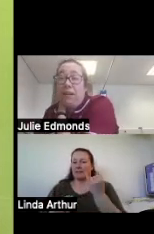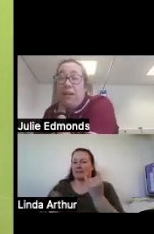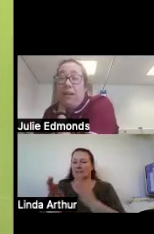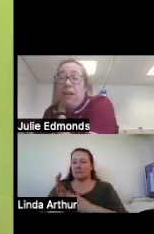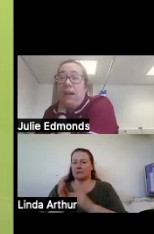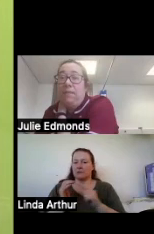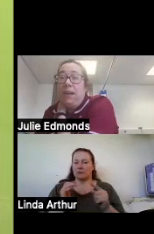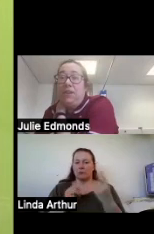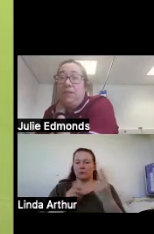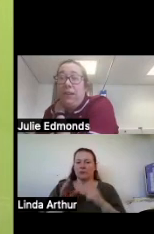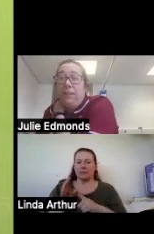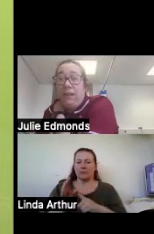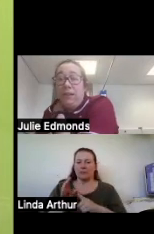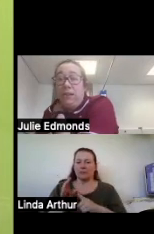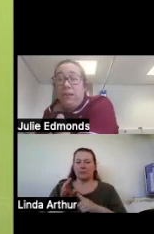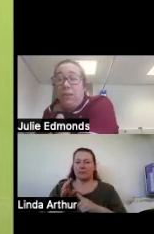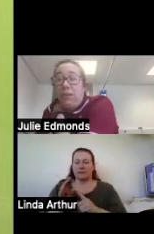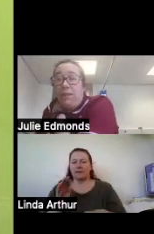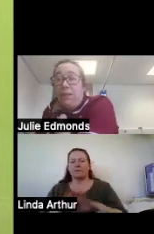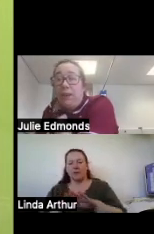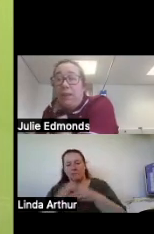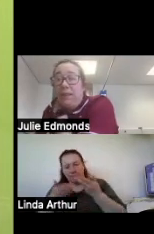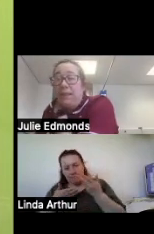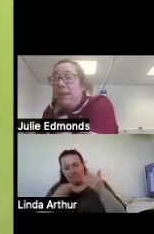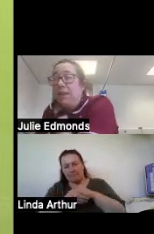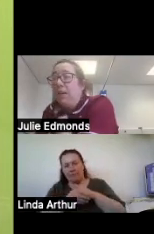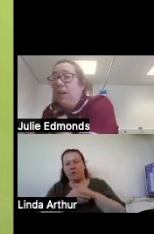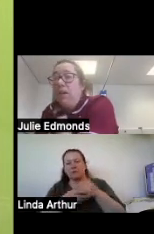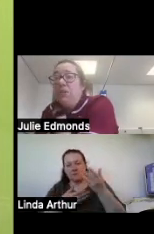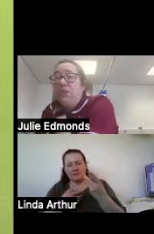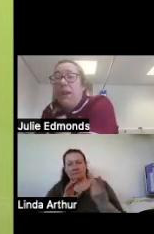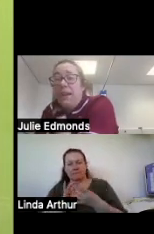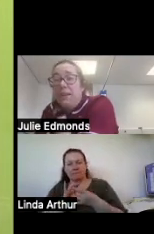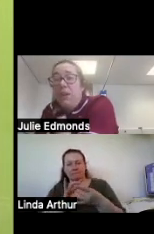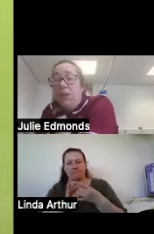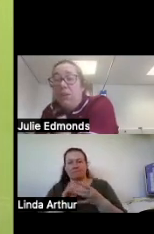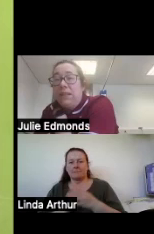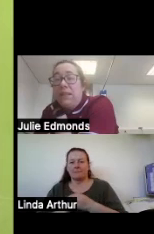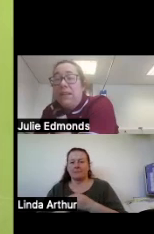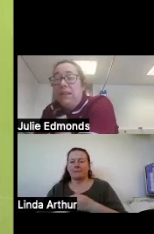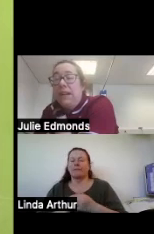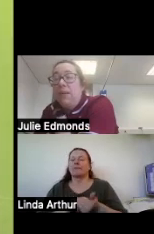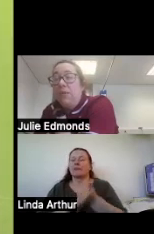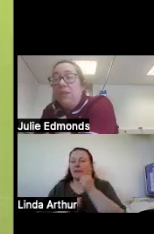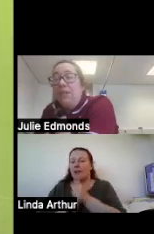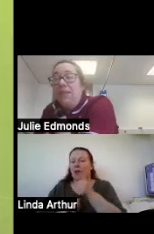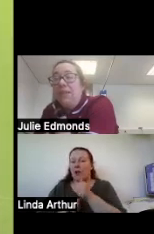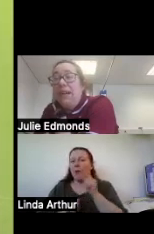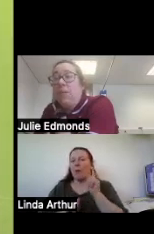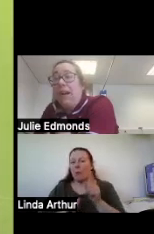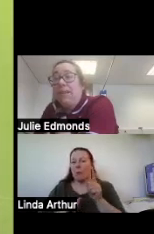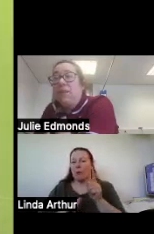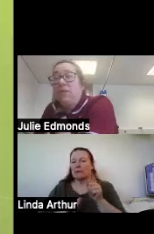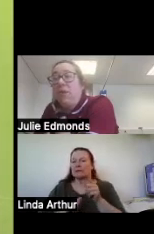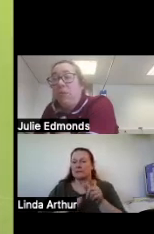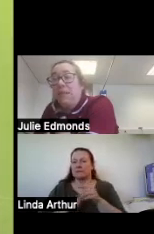year. And she fully committed to the program that we did together. So there is always, the thing I want you to take